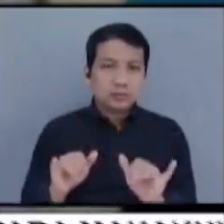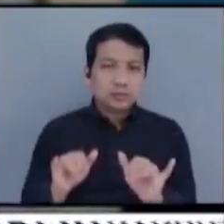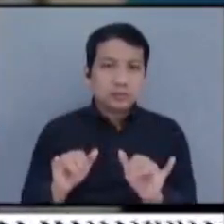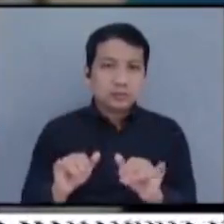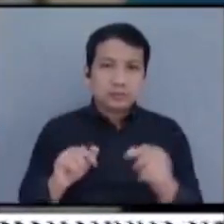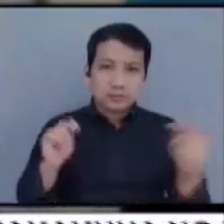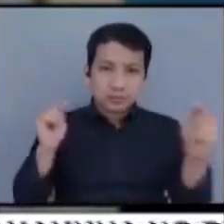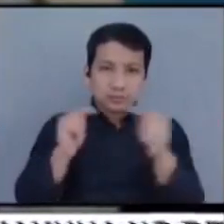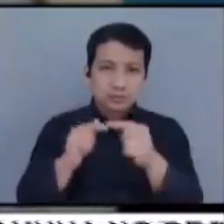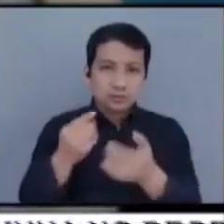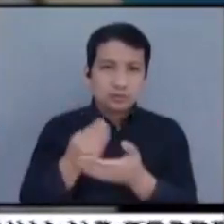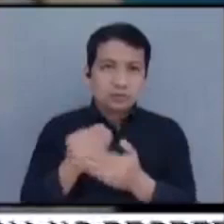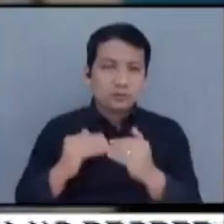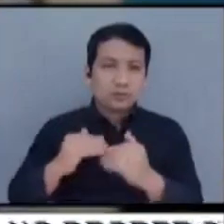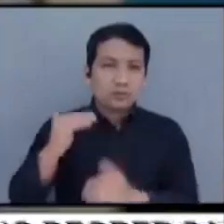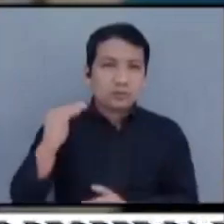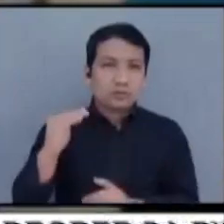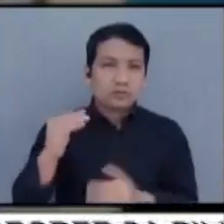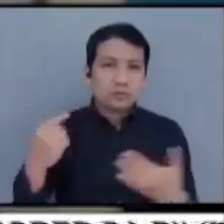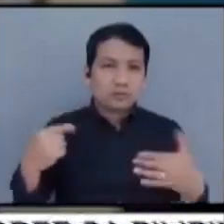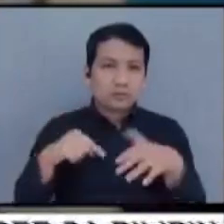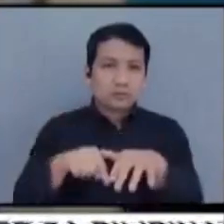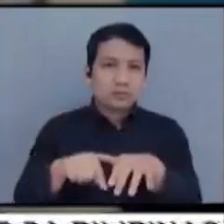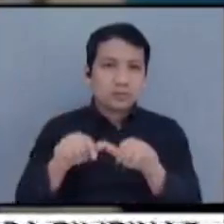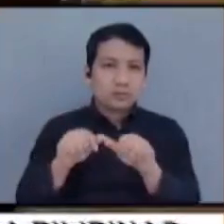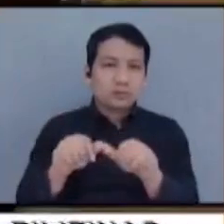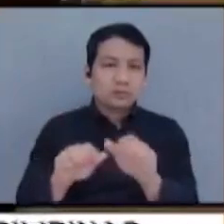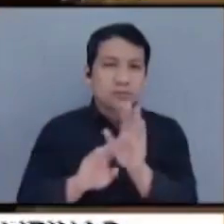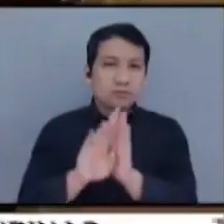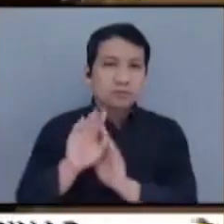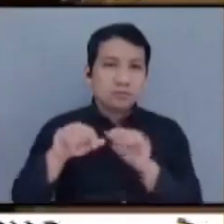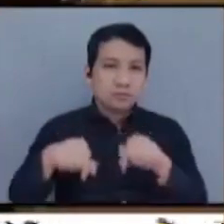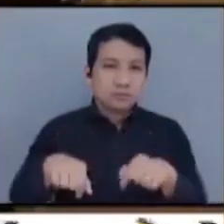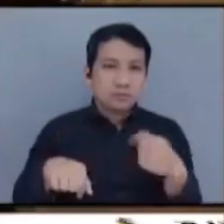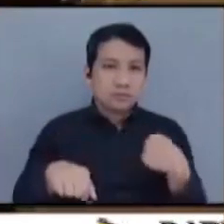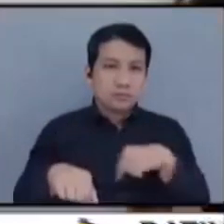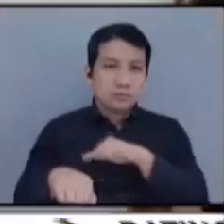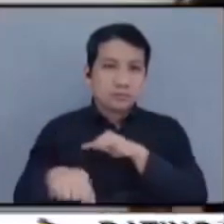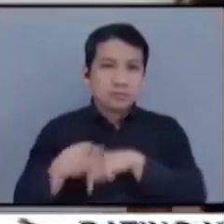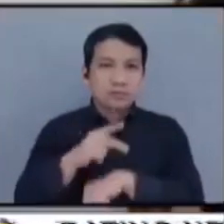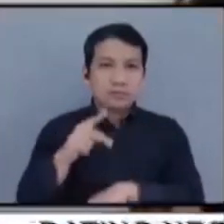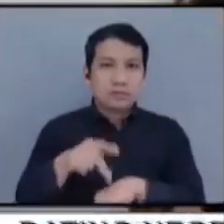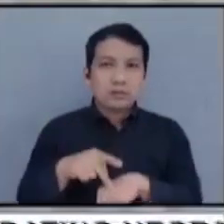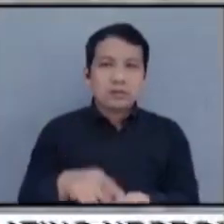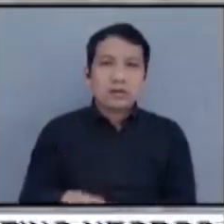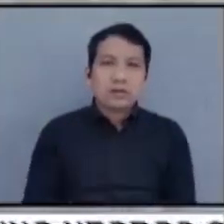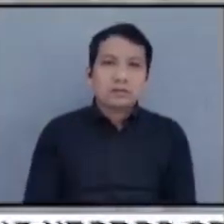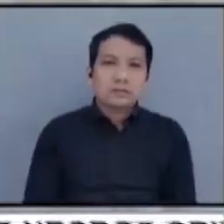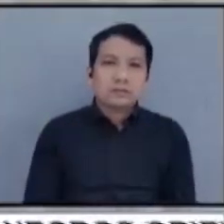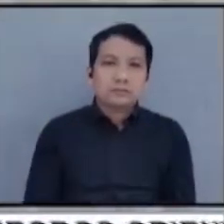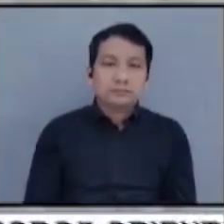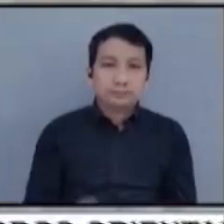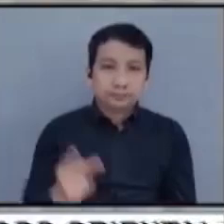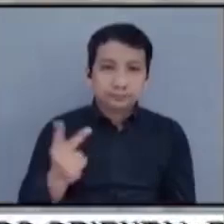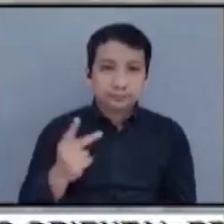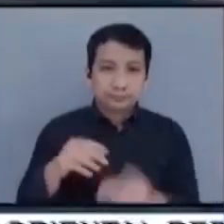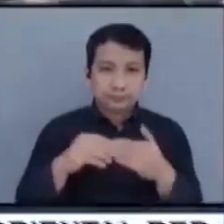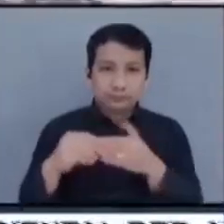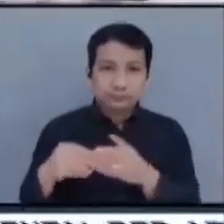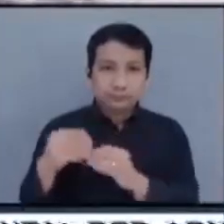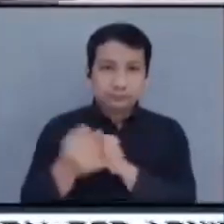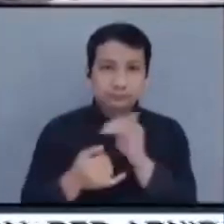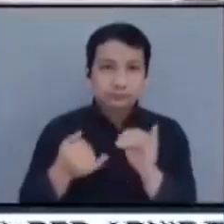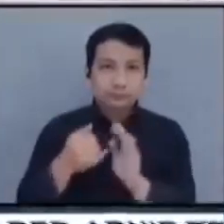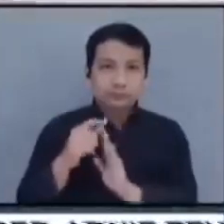further realizing inclusive and sustainable development for our peoples. Binigyang diin ng dalawang leader ang pagtalima sa international rules-based